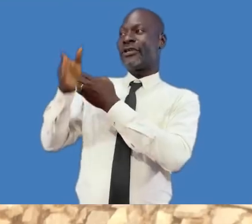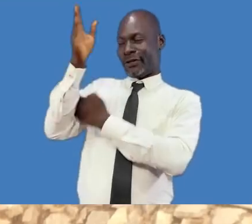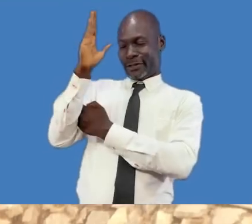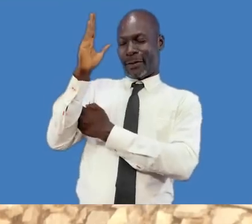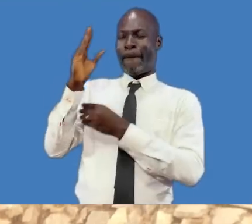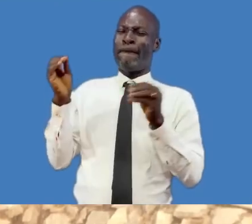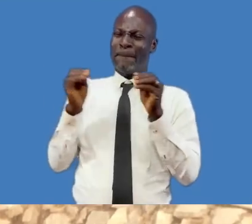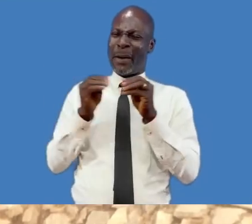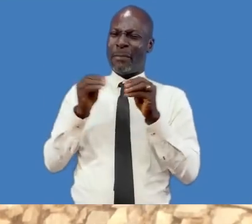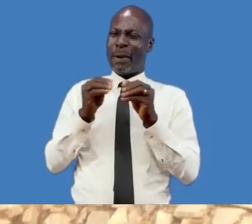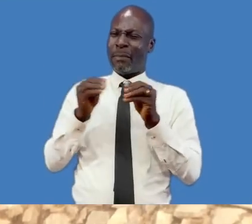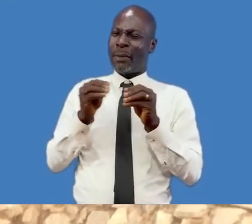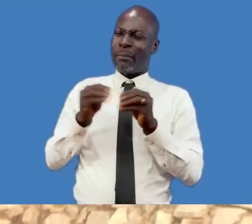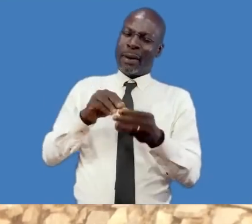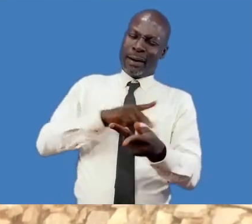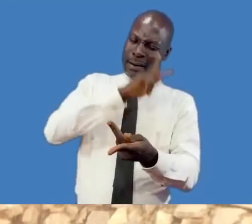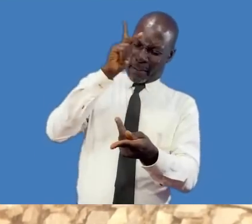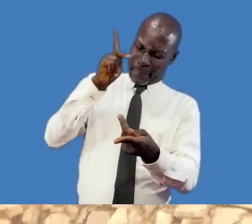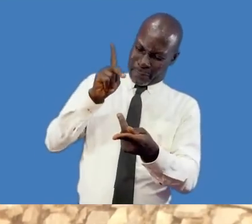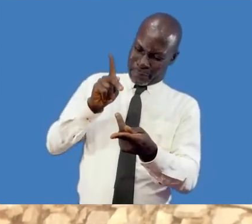a more excellent